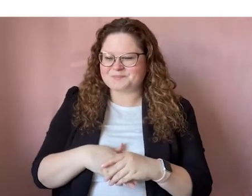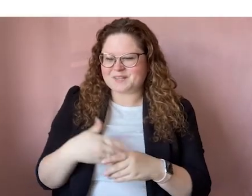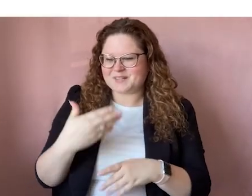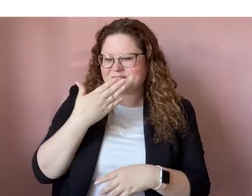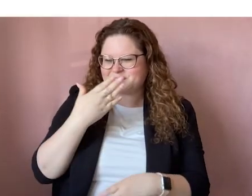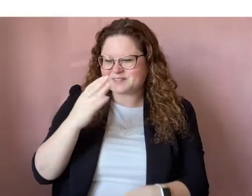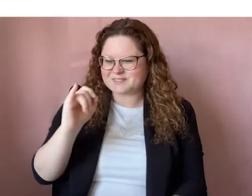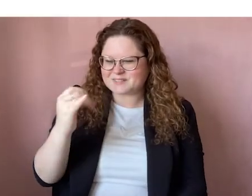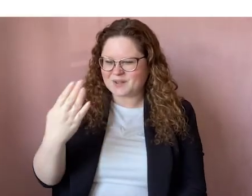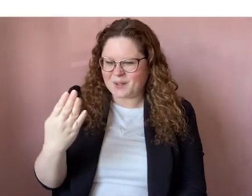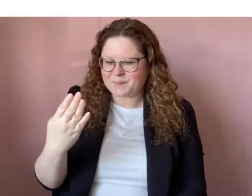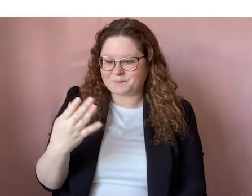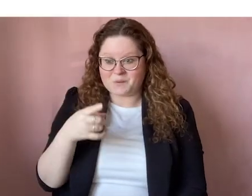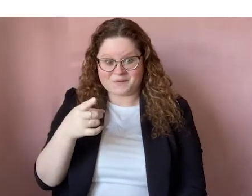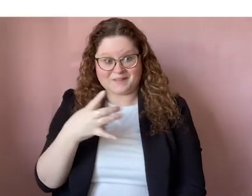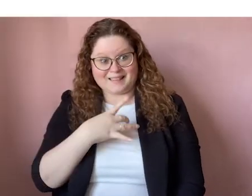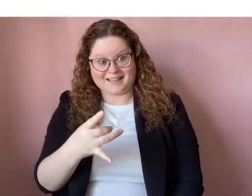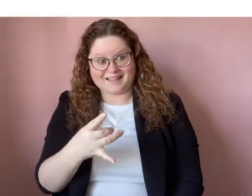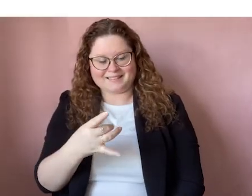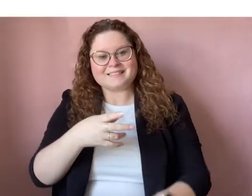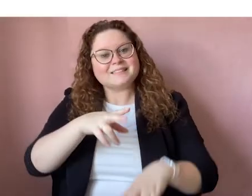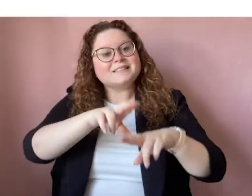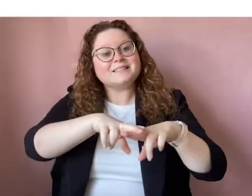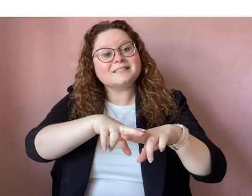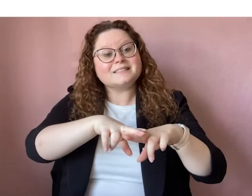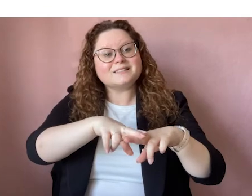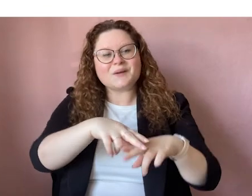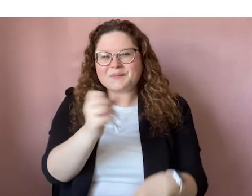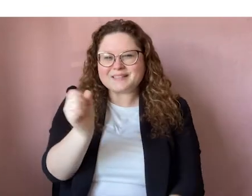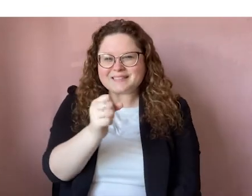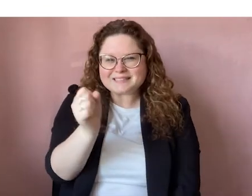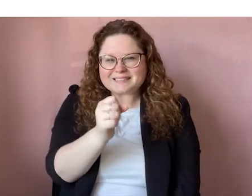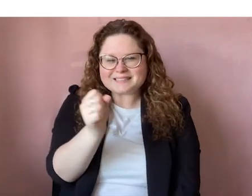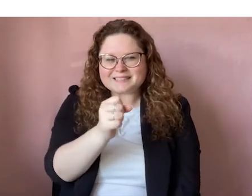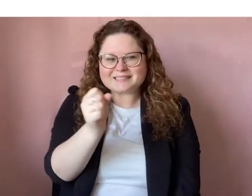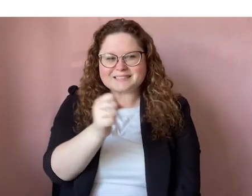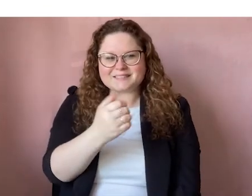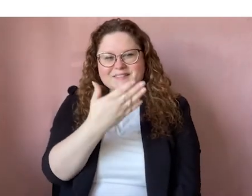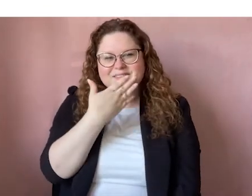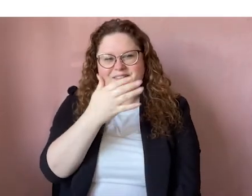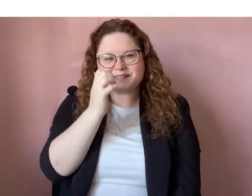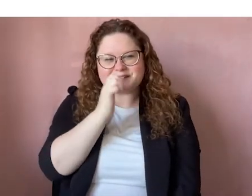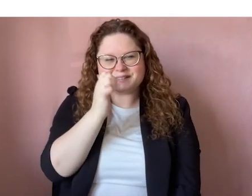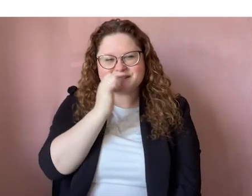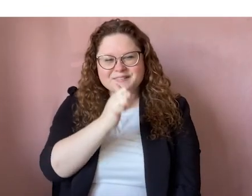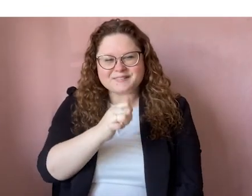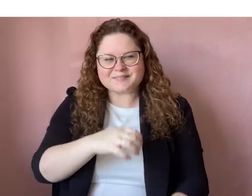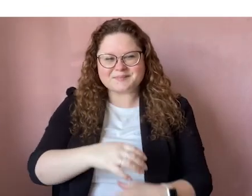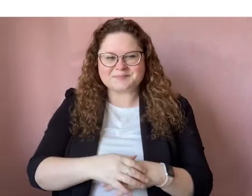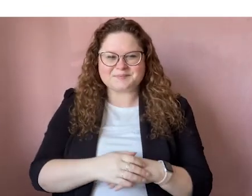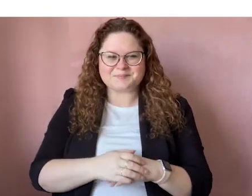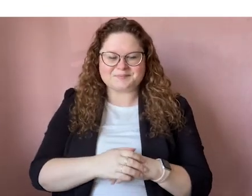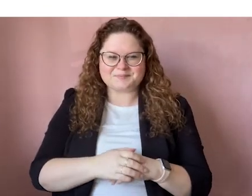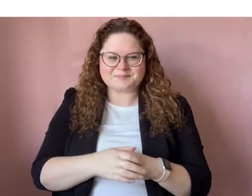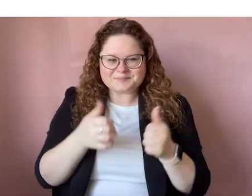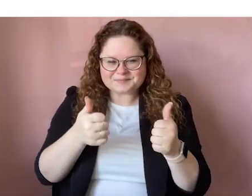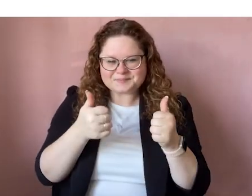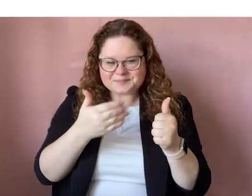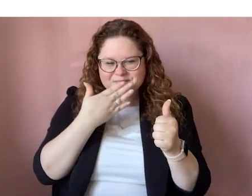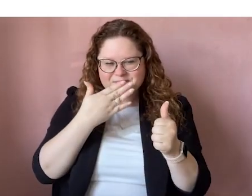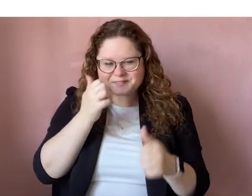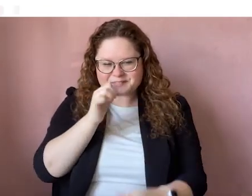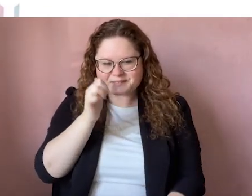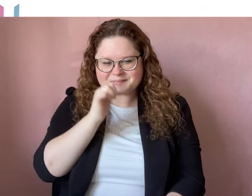job. Oh, you like this? Sit. Oh, yes. Good girl. Good girl.